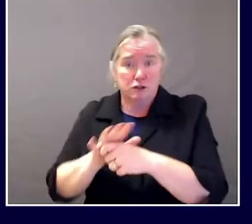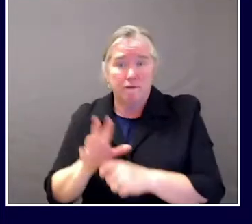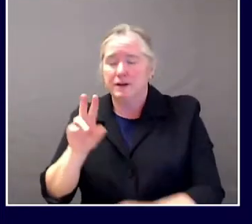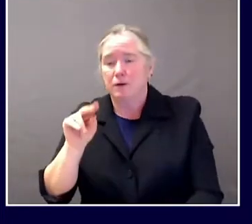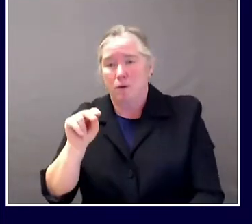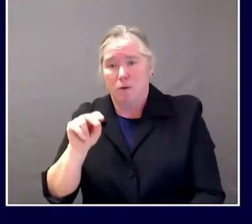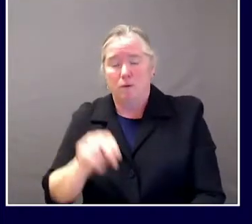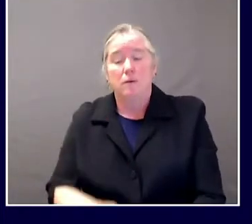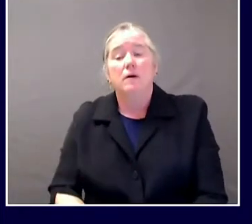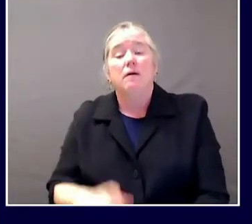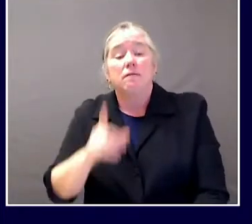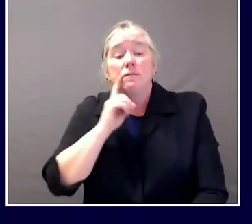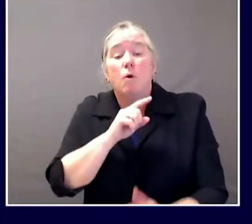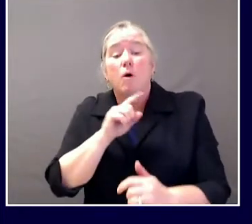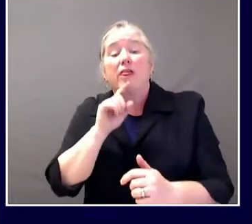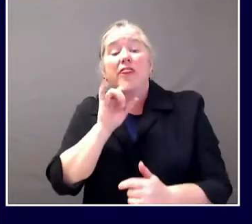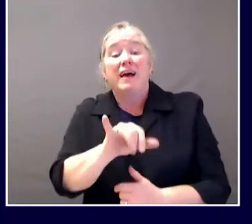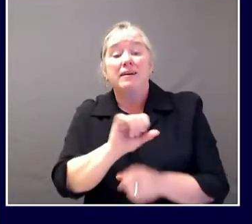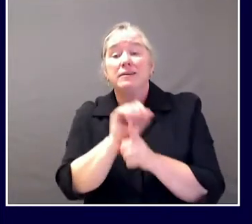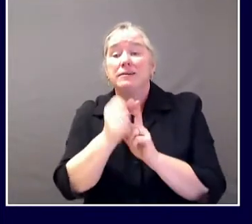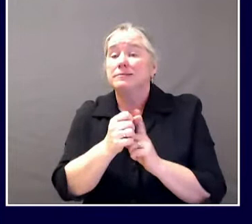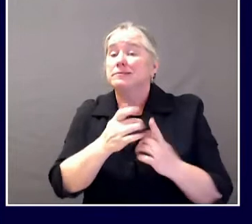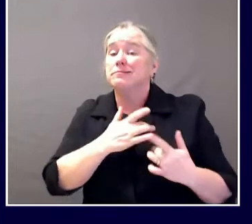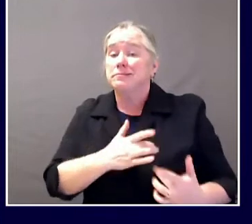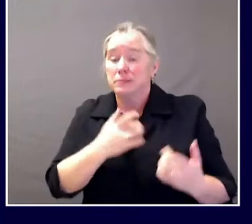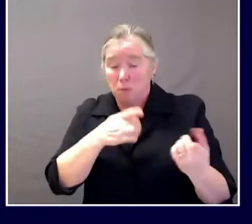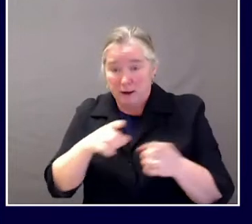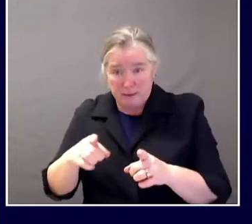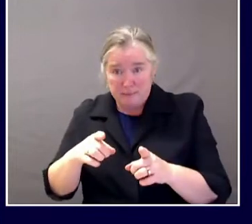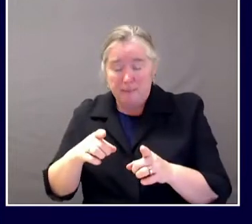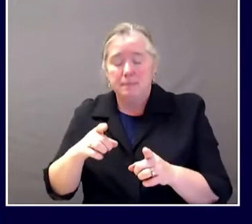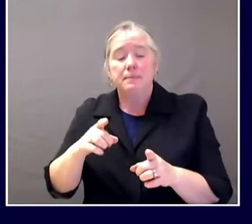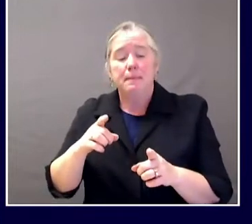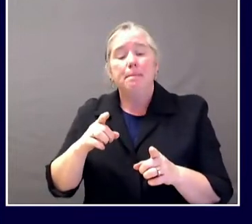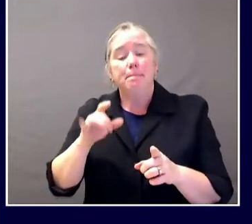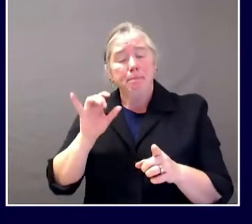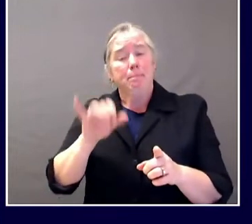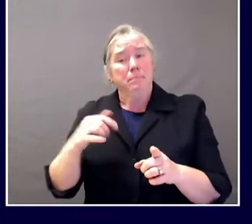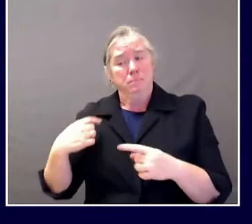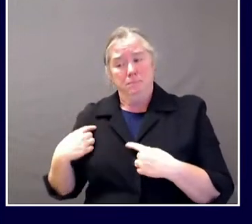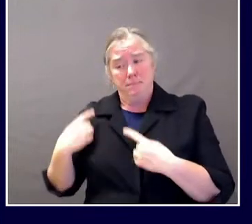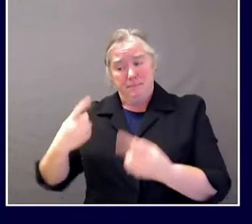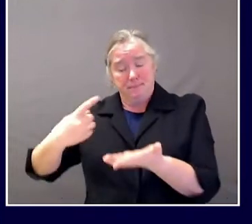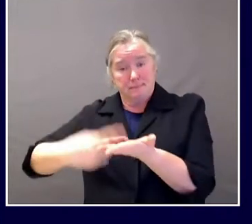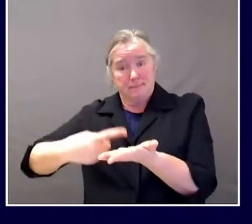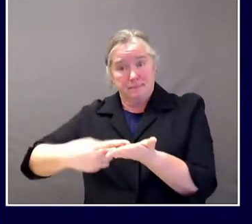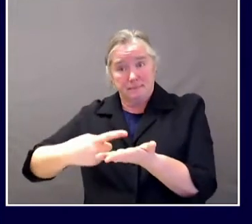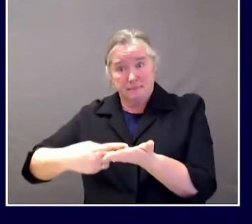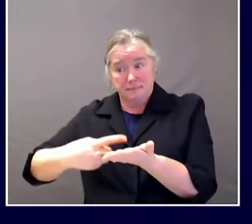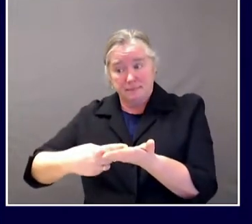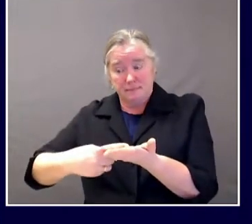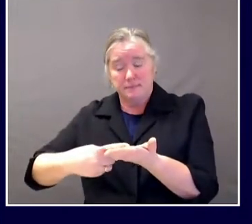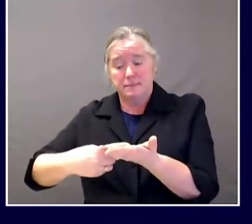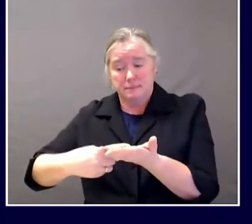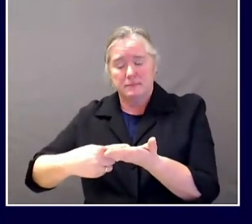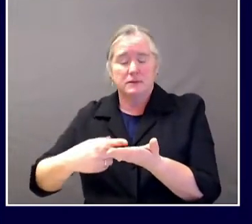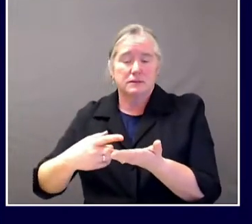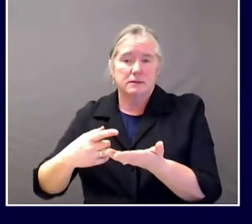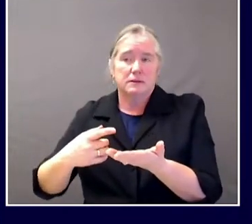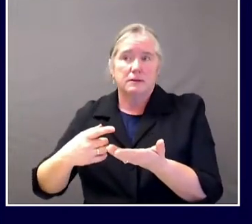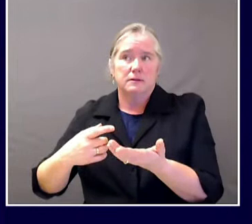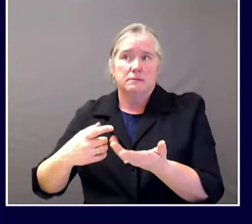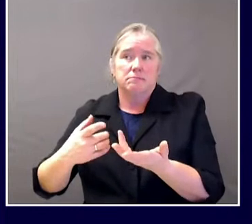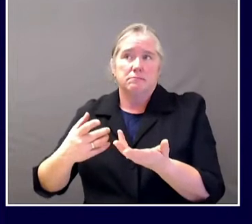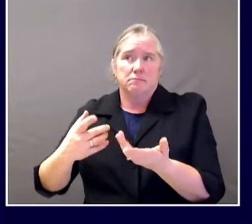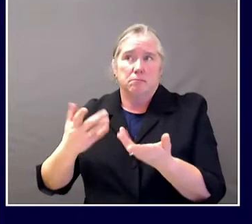of them, what's happening is something that has now been something we've talked about before, but just in a new